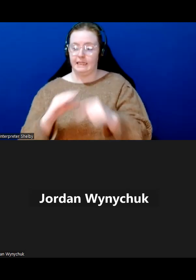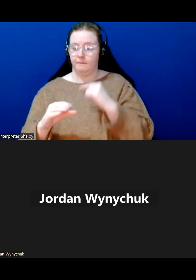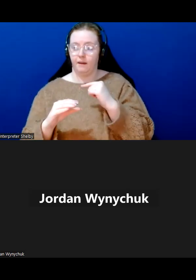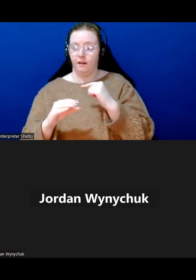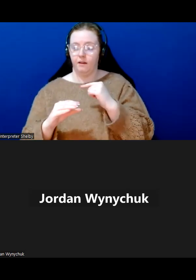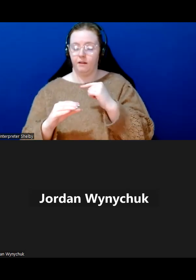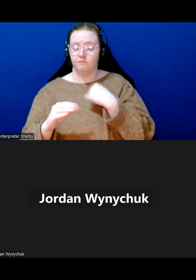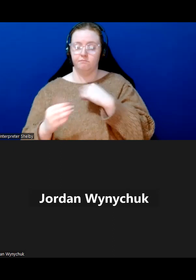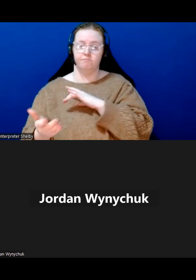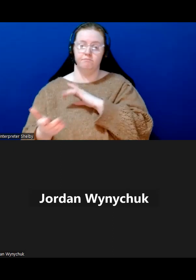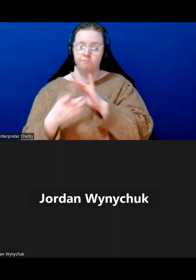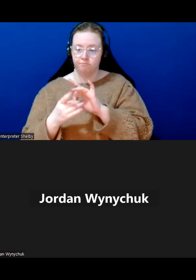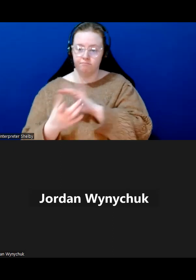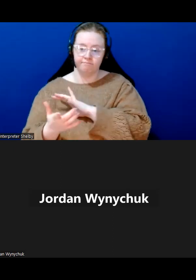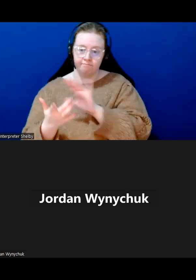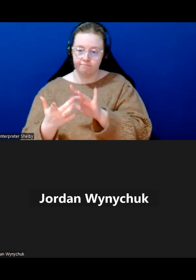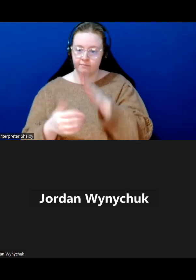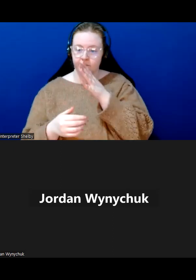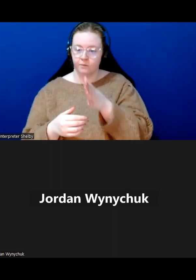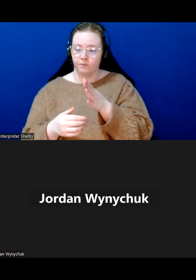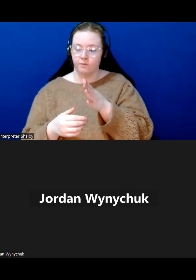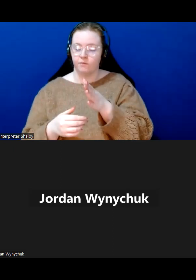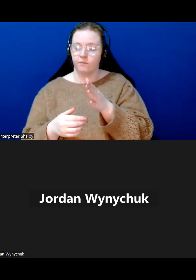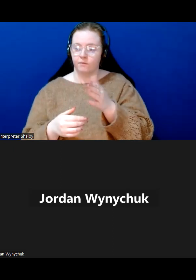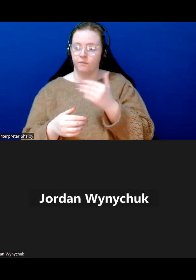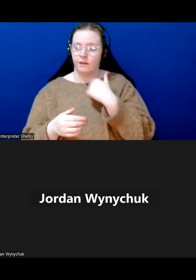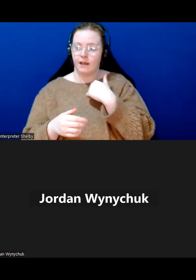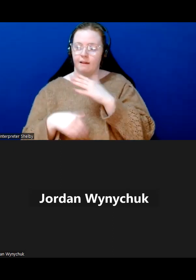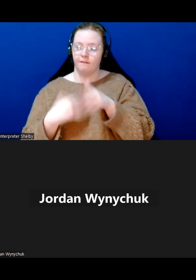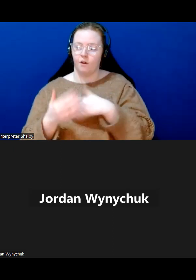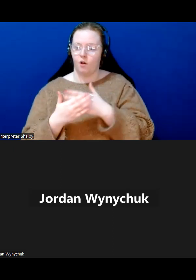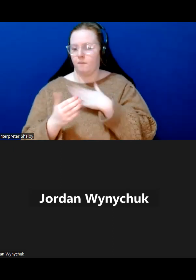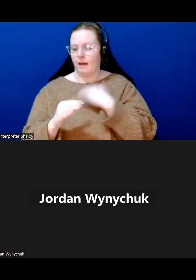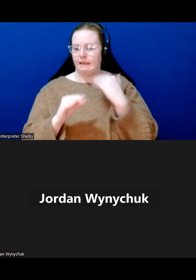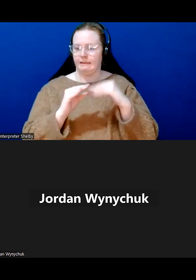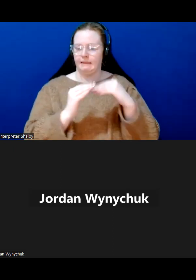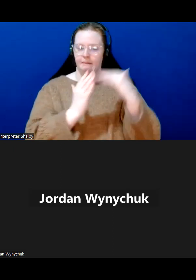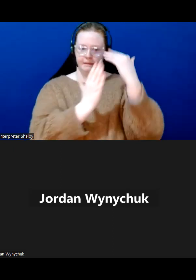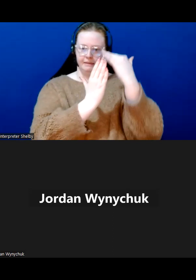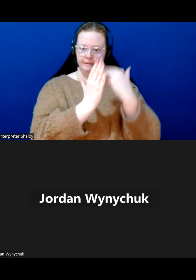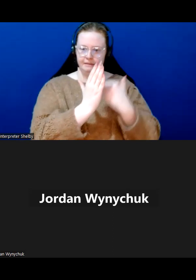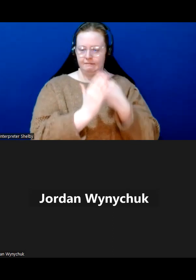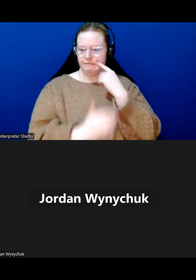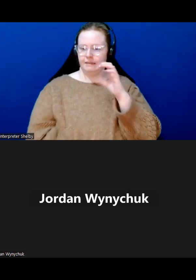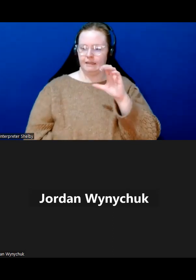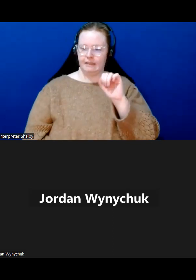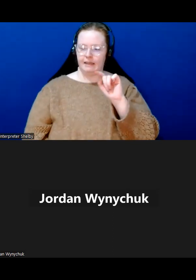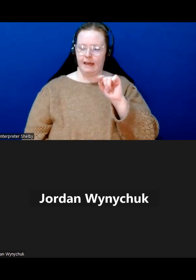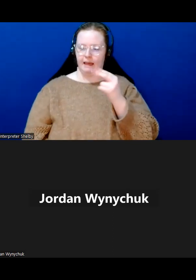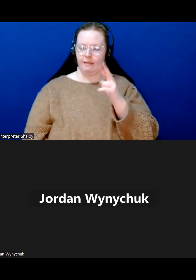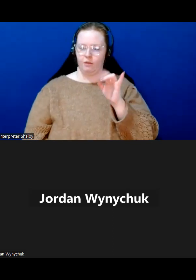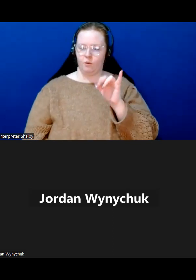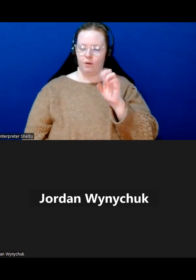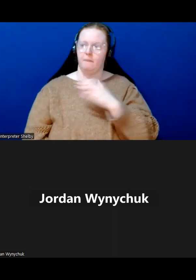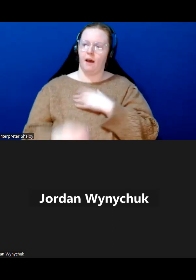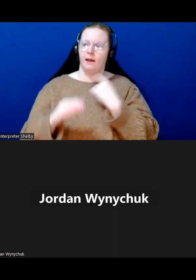get connected, and I'll have all my my emails there. I'm sure that they'll be sent out by Catherine. Excellent. Okay.